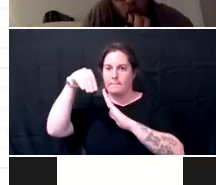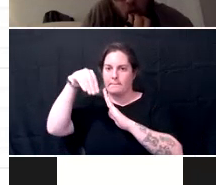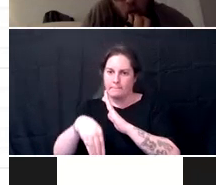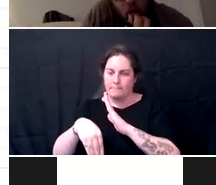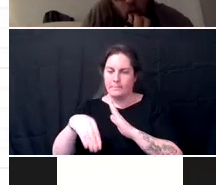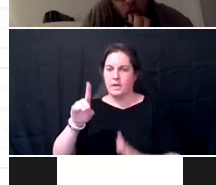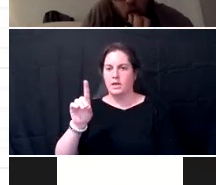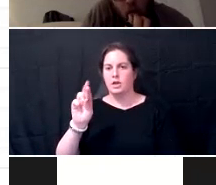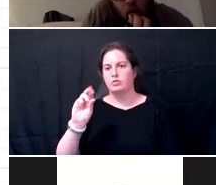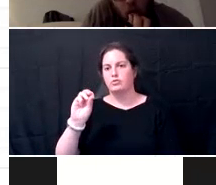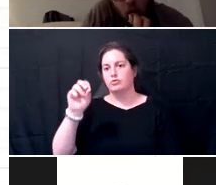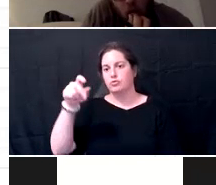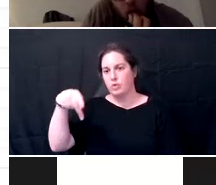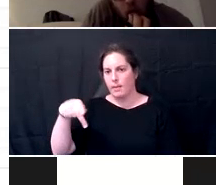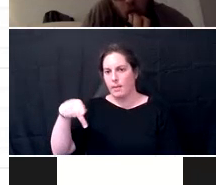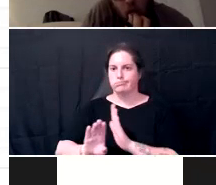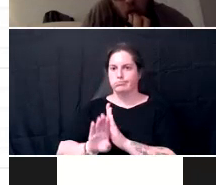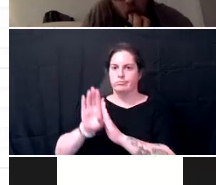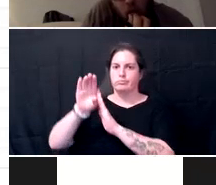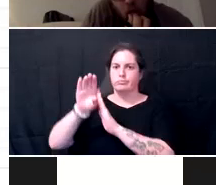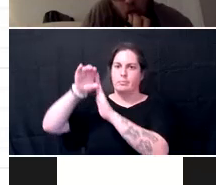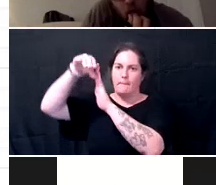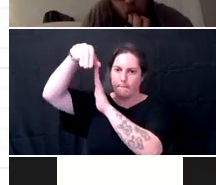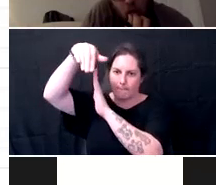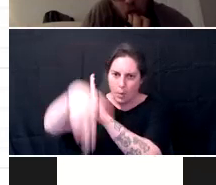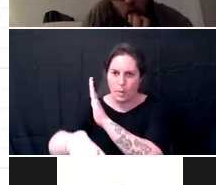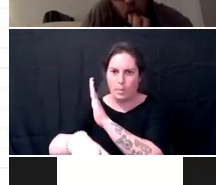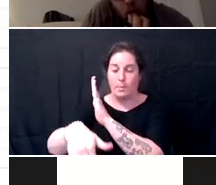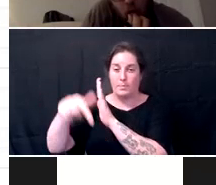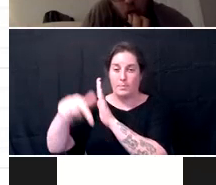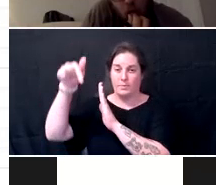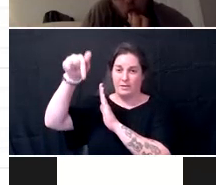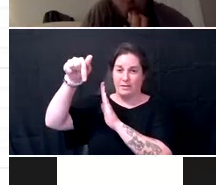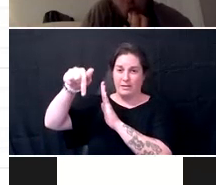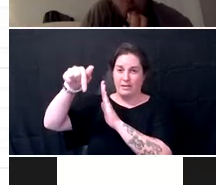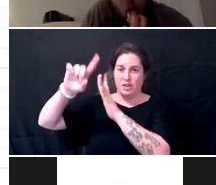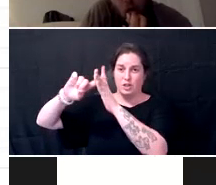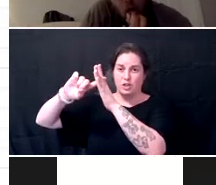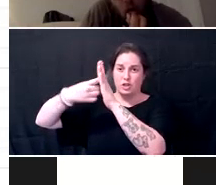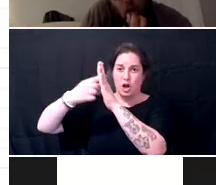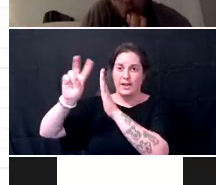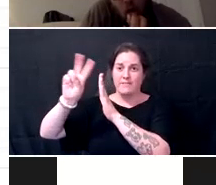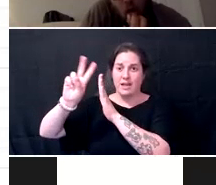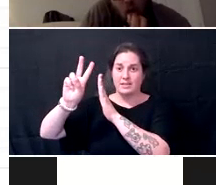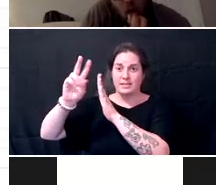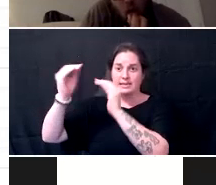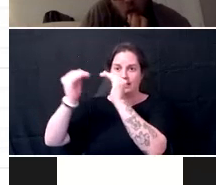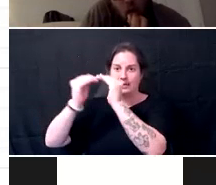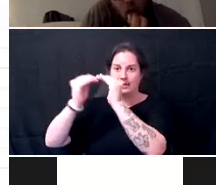ride, that means that the starting velocity has to be zero.